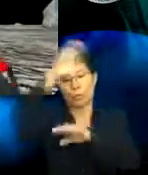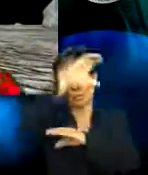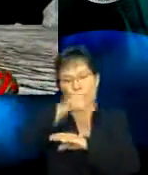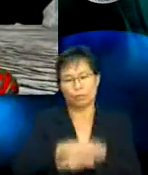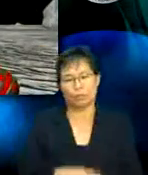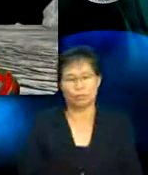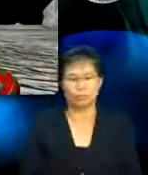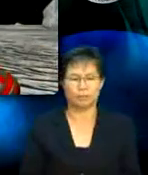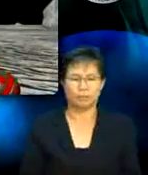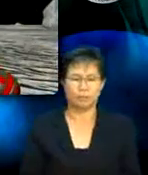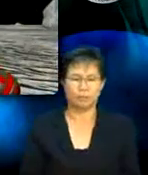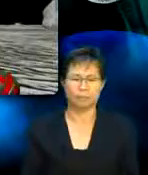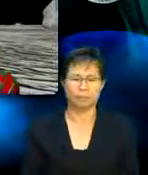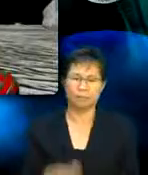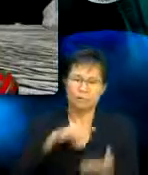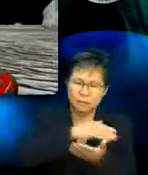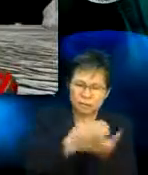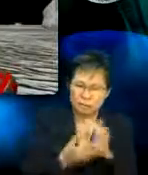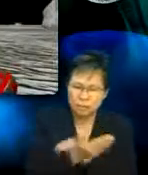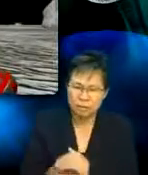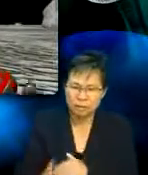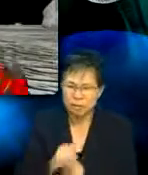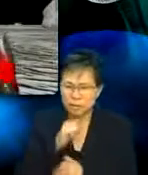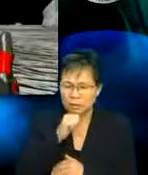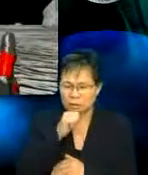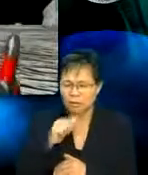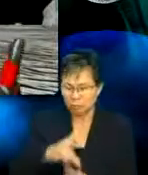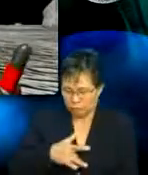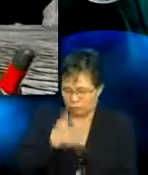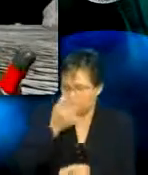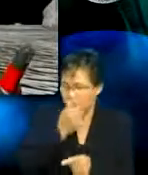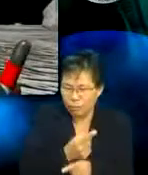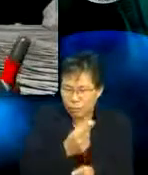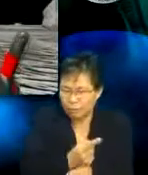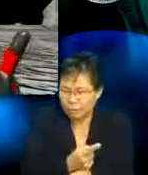It seems like I'm on the moon. But,